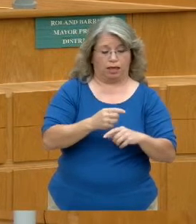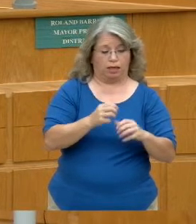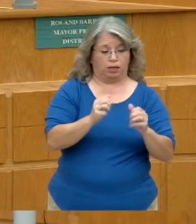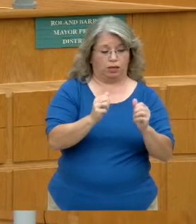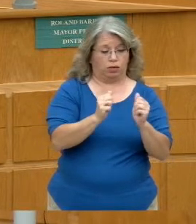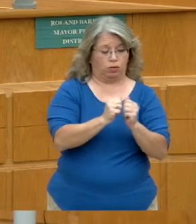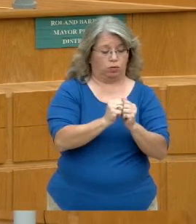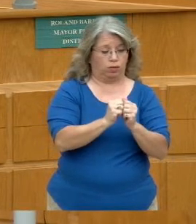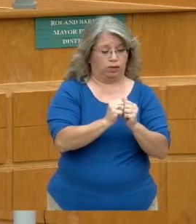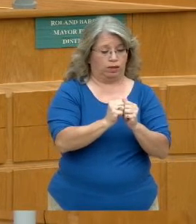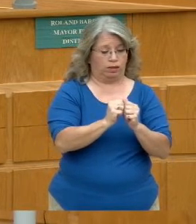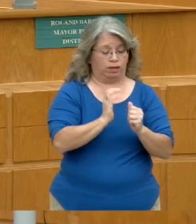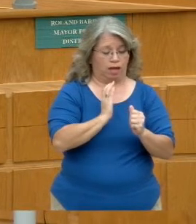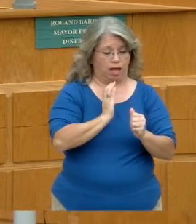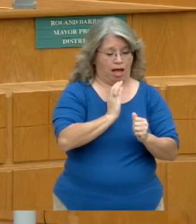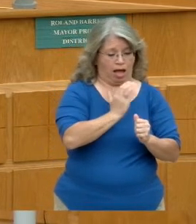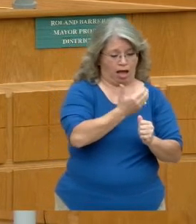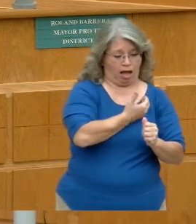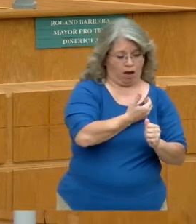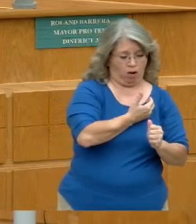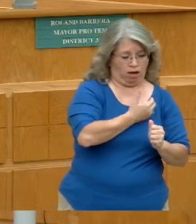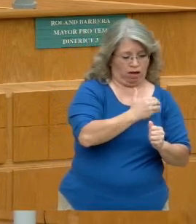the